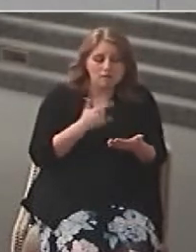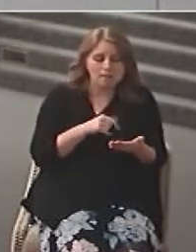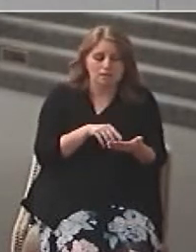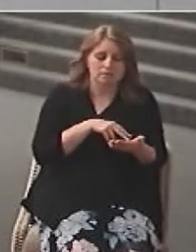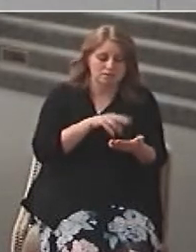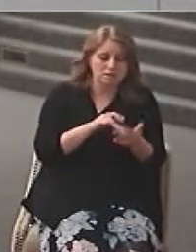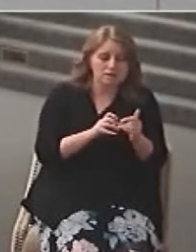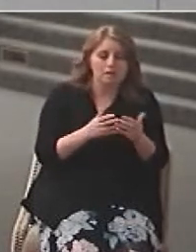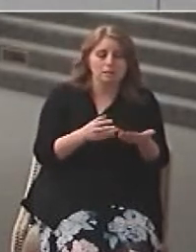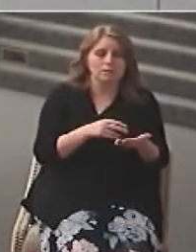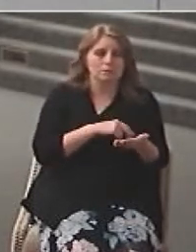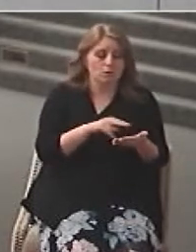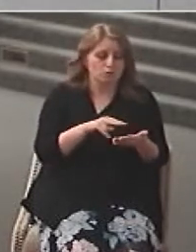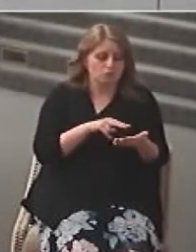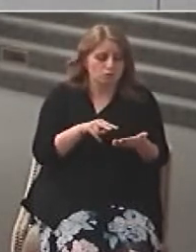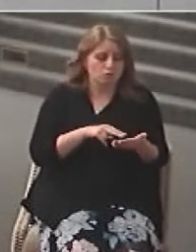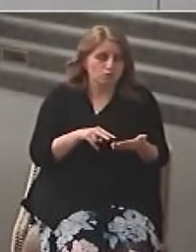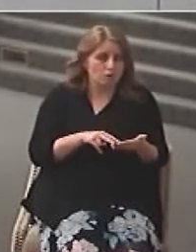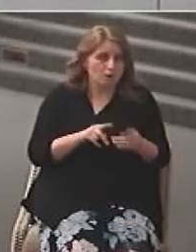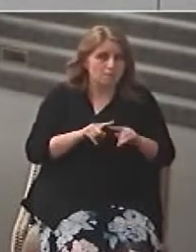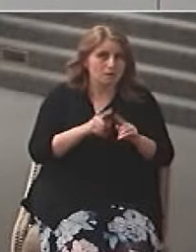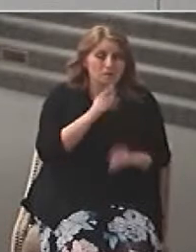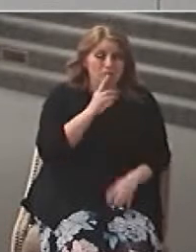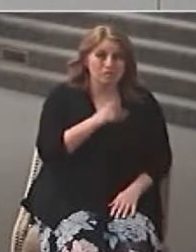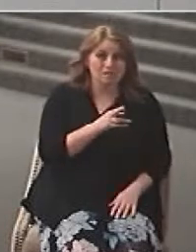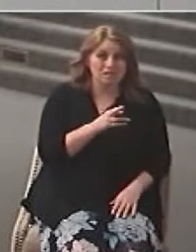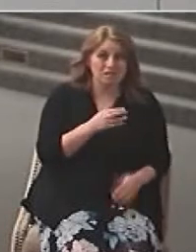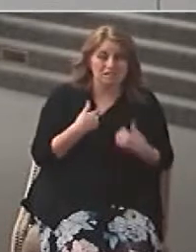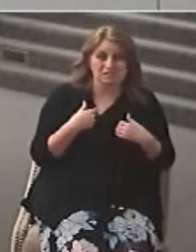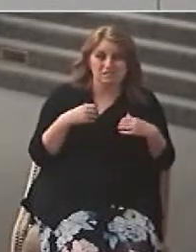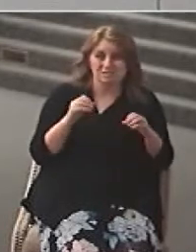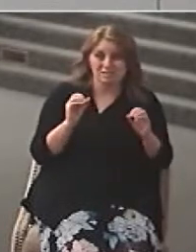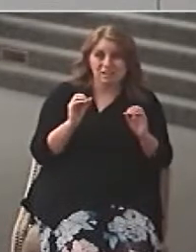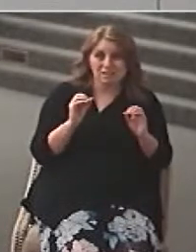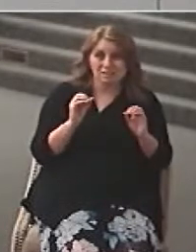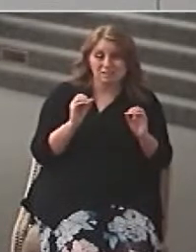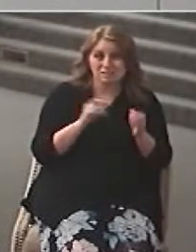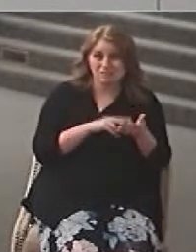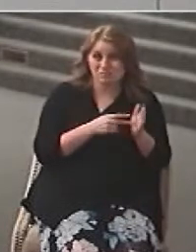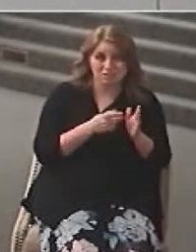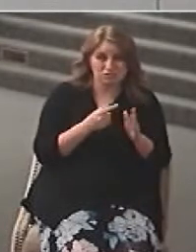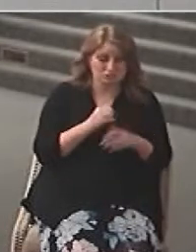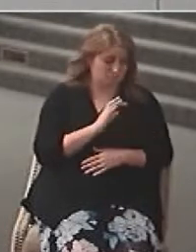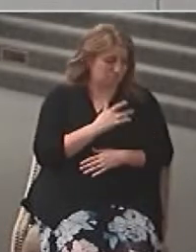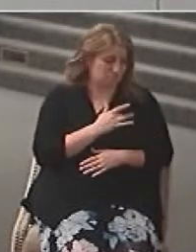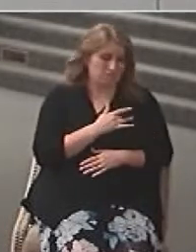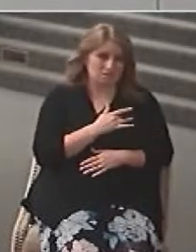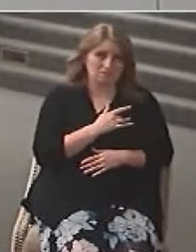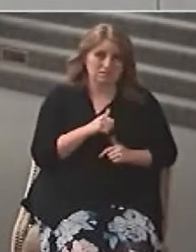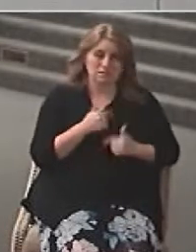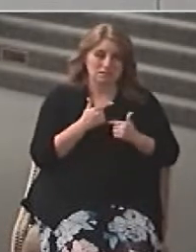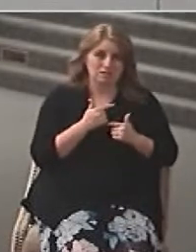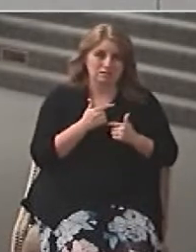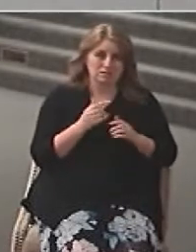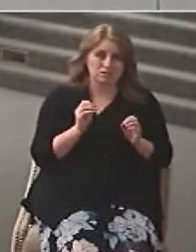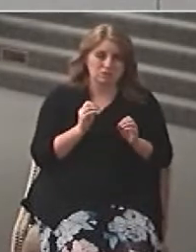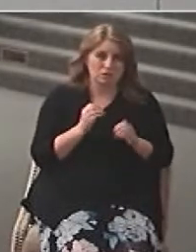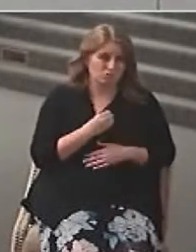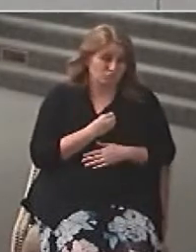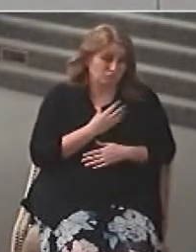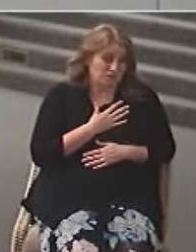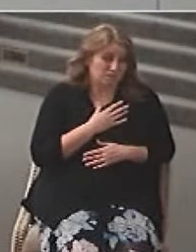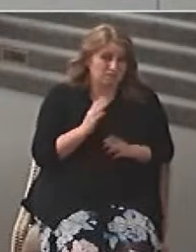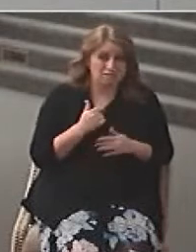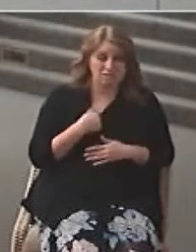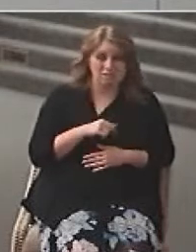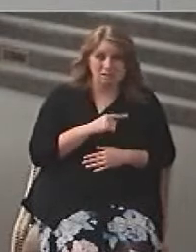our Bibles and we'll read along with him. But really, it doesn't have any substance or any meaning to our hearts and to our lives, and it has no effect on us